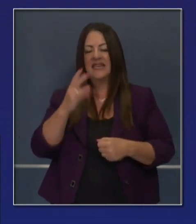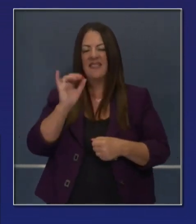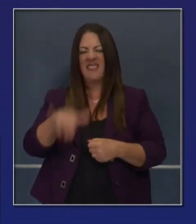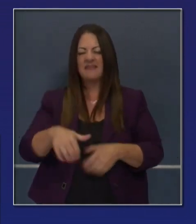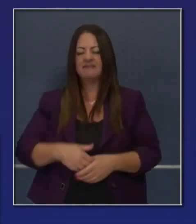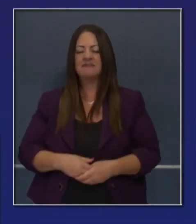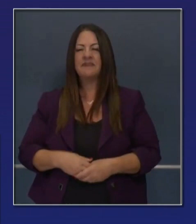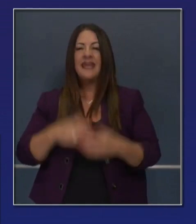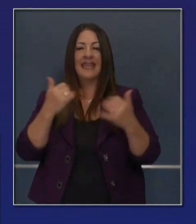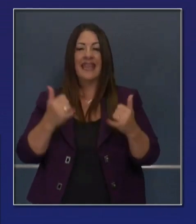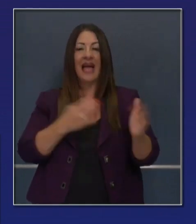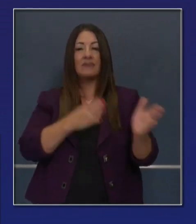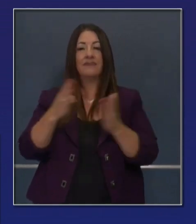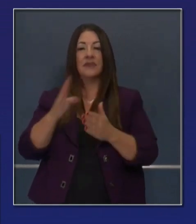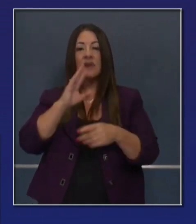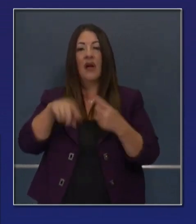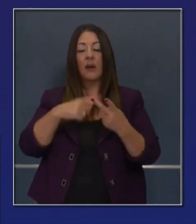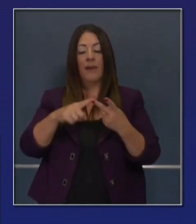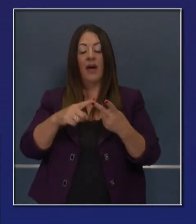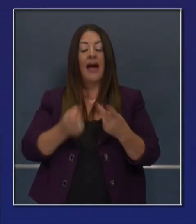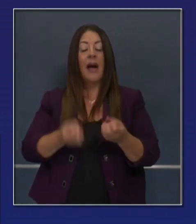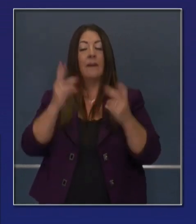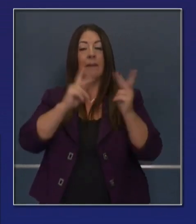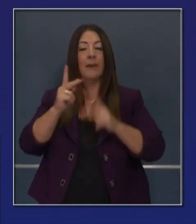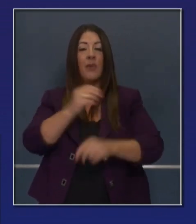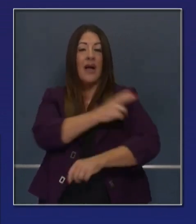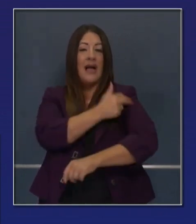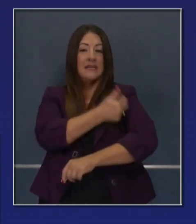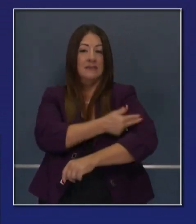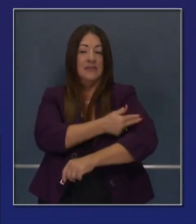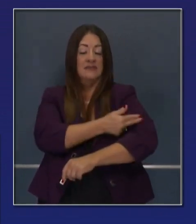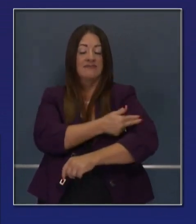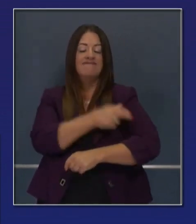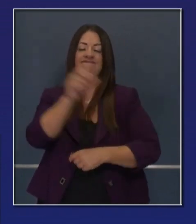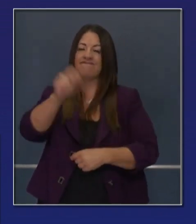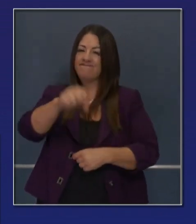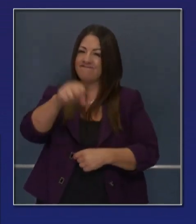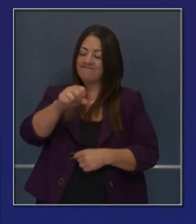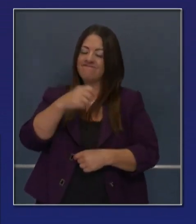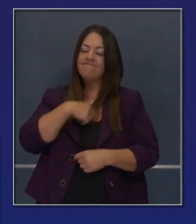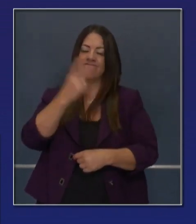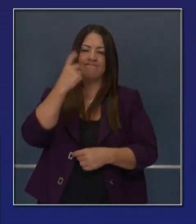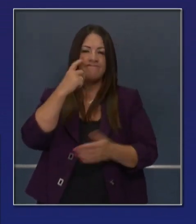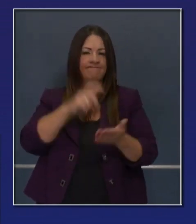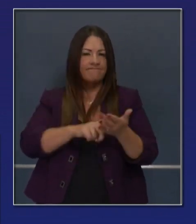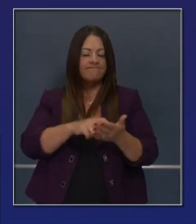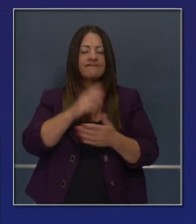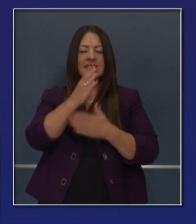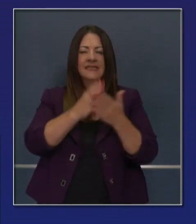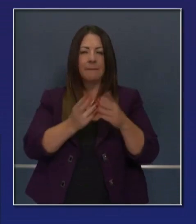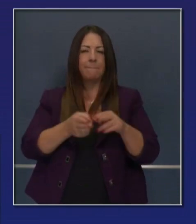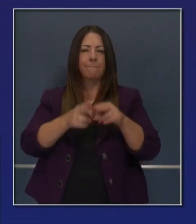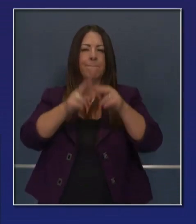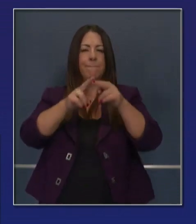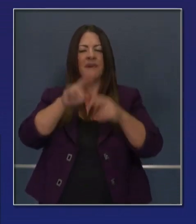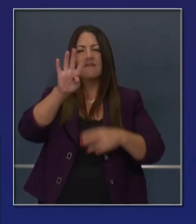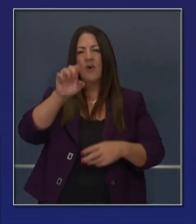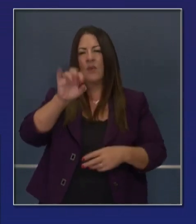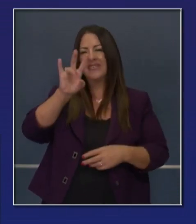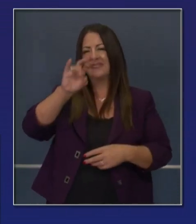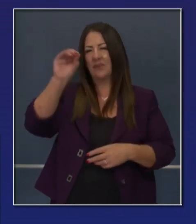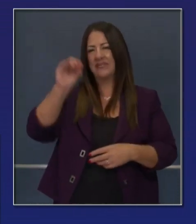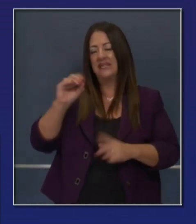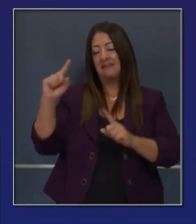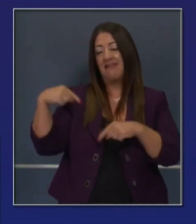look at hospitalizations and ICUs. Hospitalizations are also beginning to trend slightly back up. 4.7% increase over the